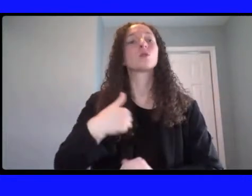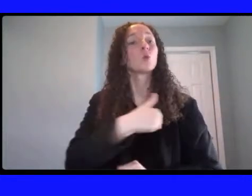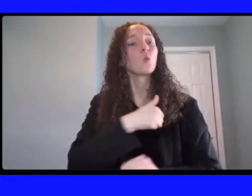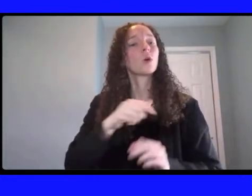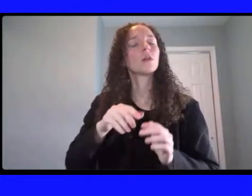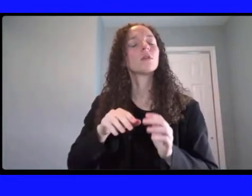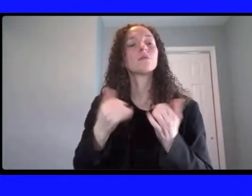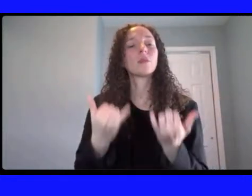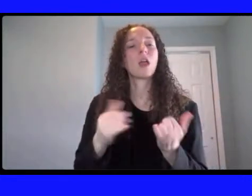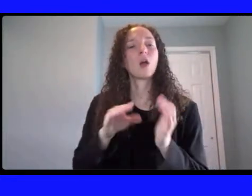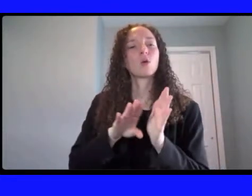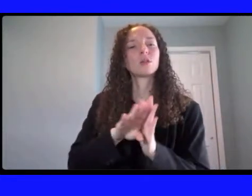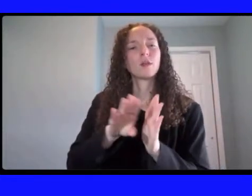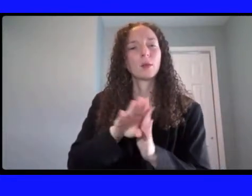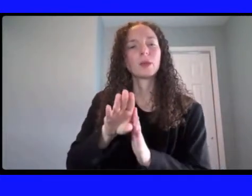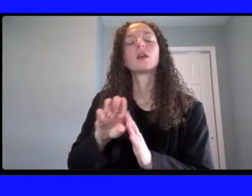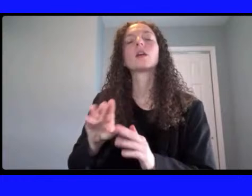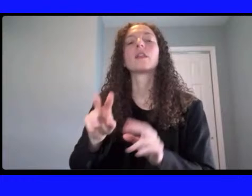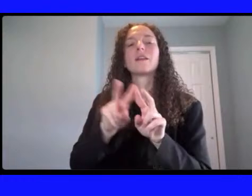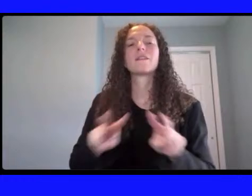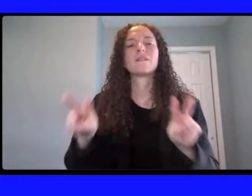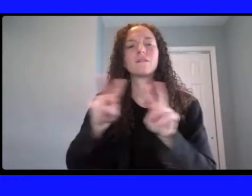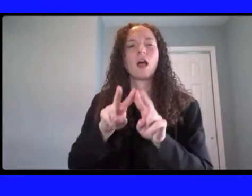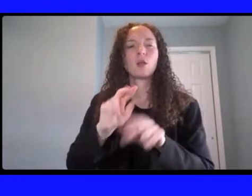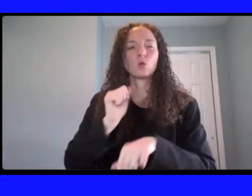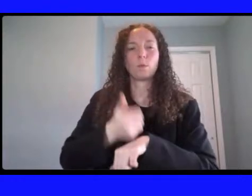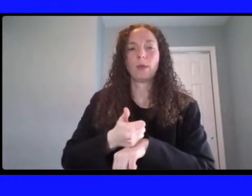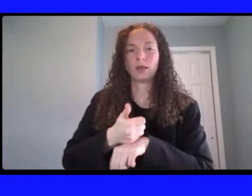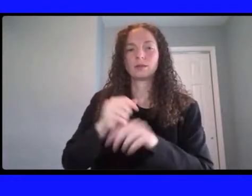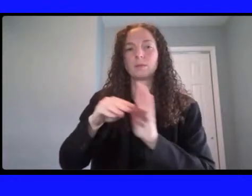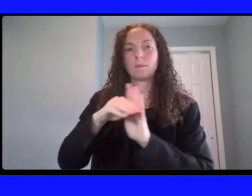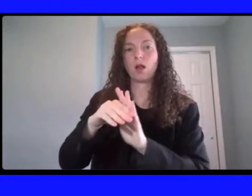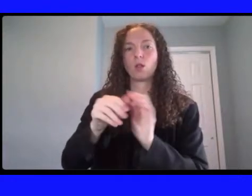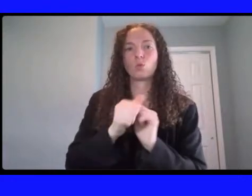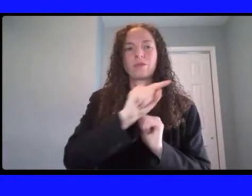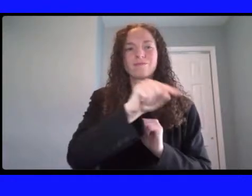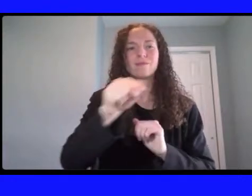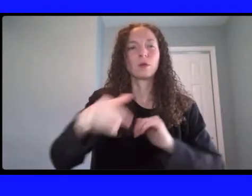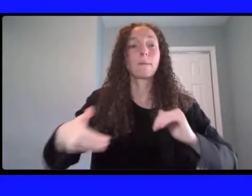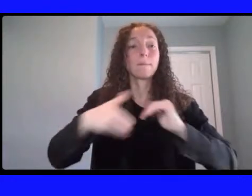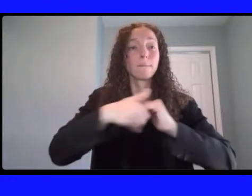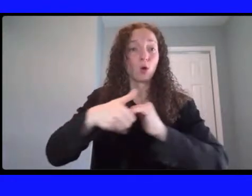all children, but especially Healthy Steps intensifies services with higher risk.